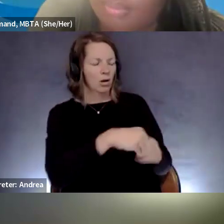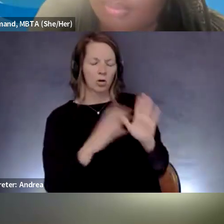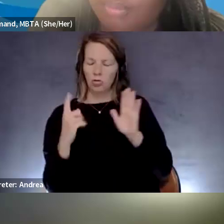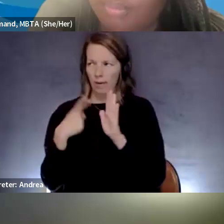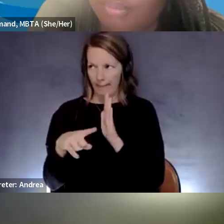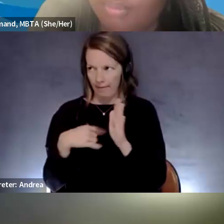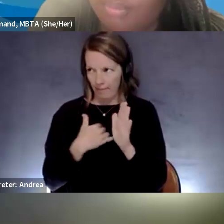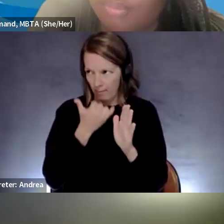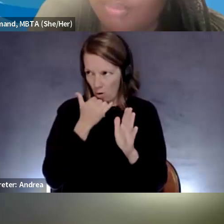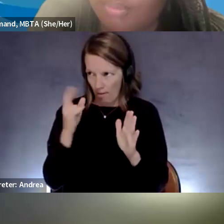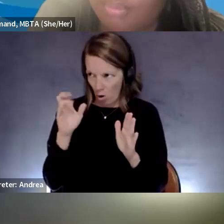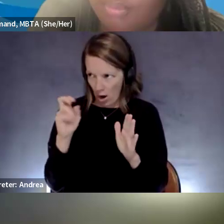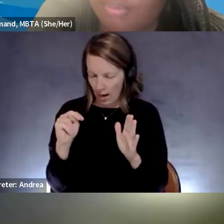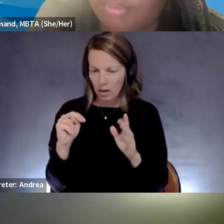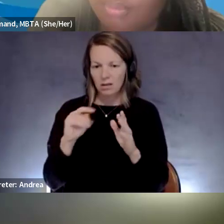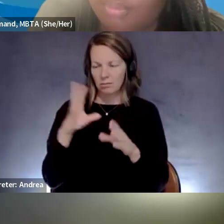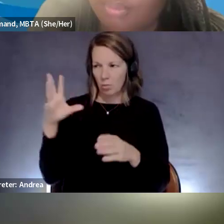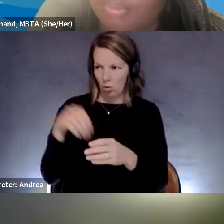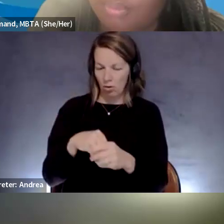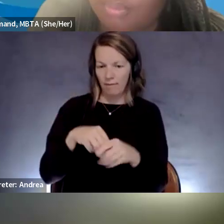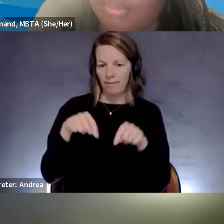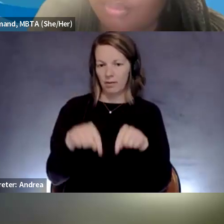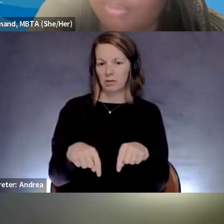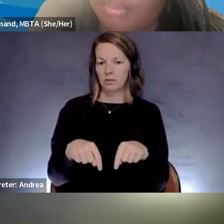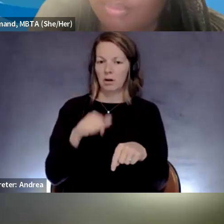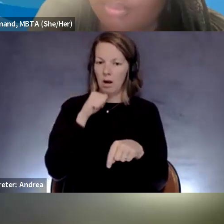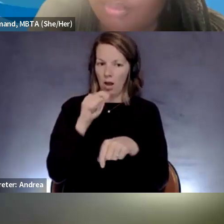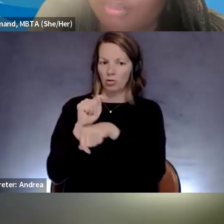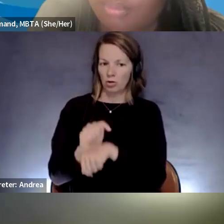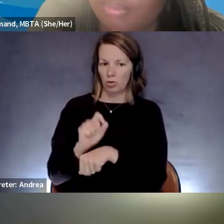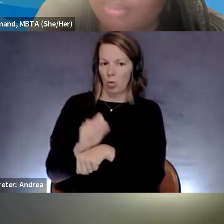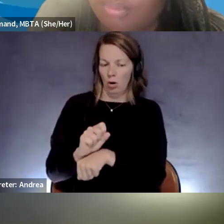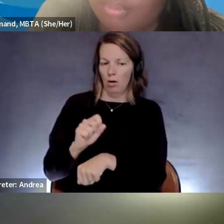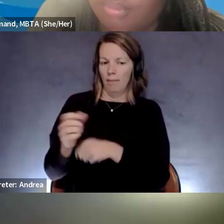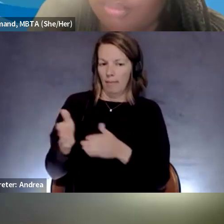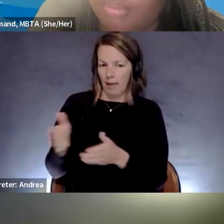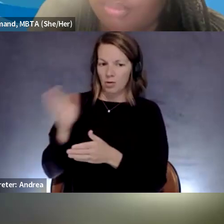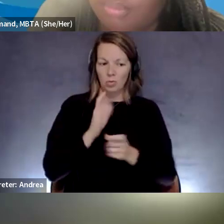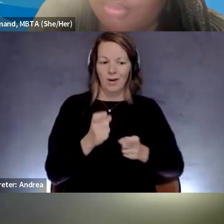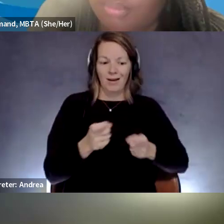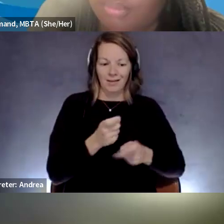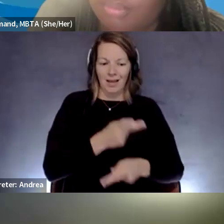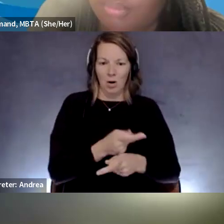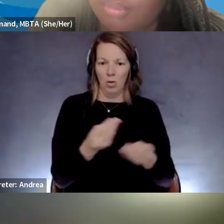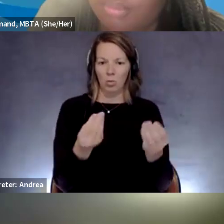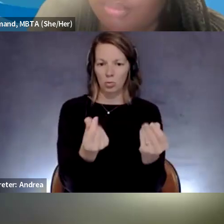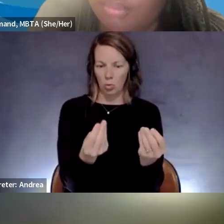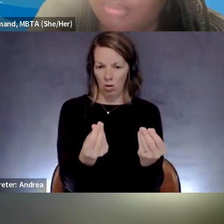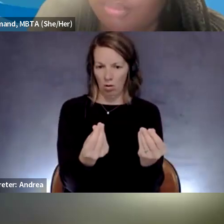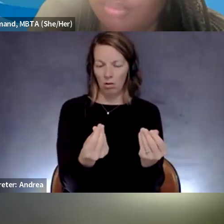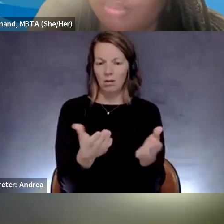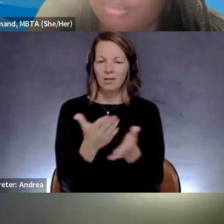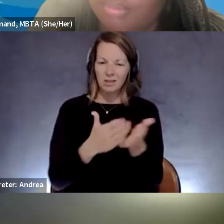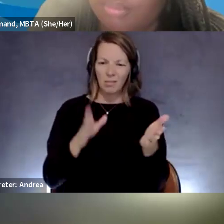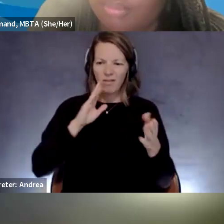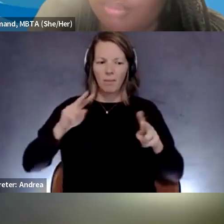please jump in. Like as part of some of this non-traditional work plan for the handling of the soil, and you have basically some of the